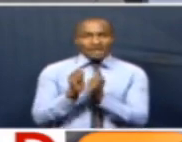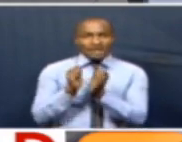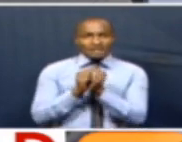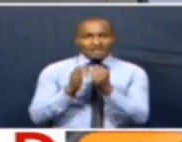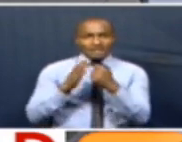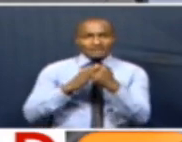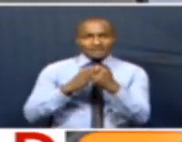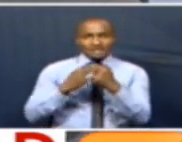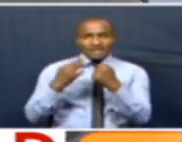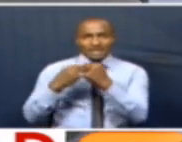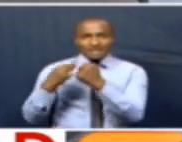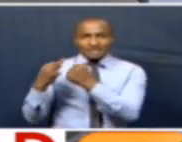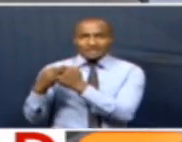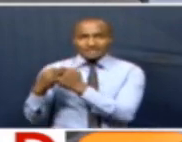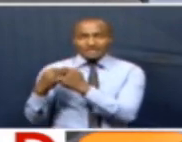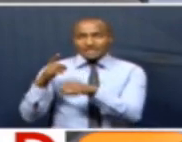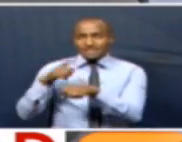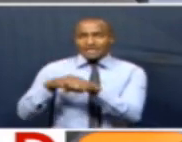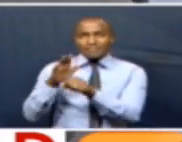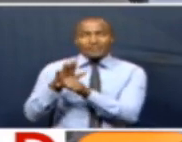1988 after the disgrace, in